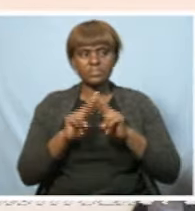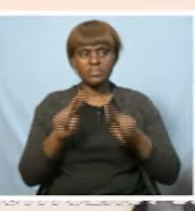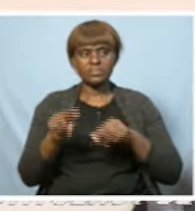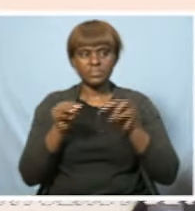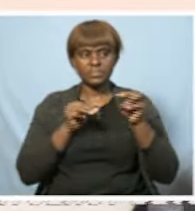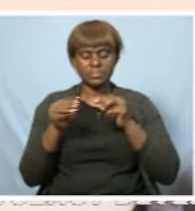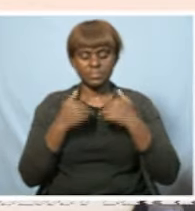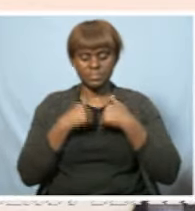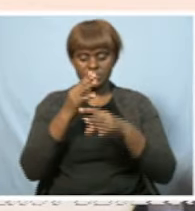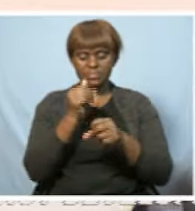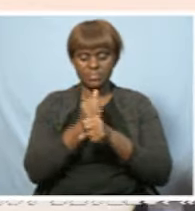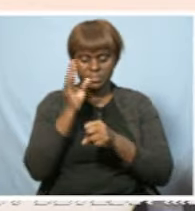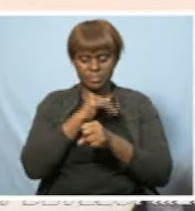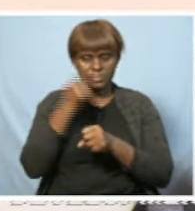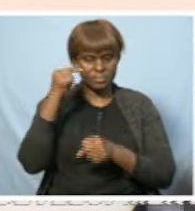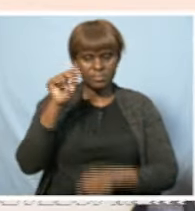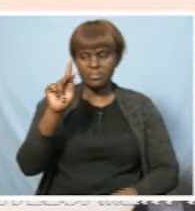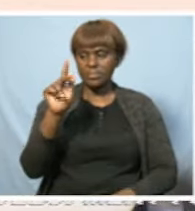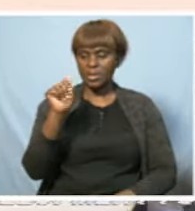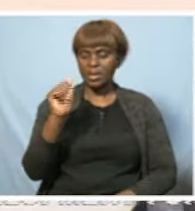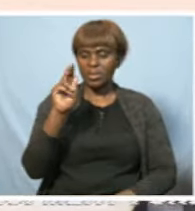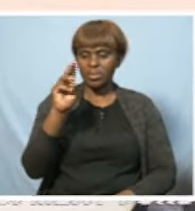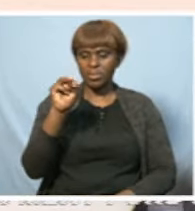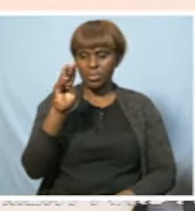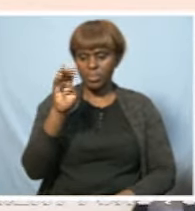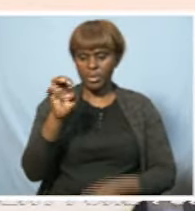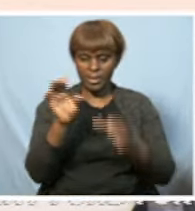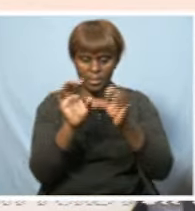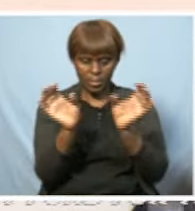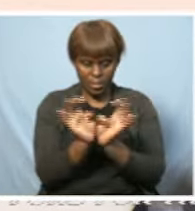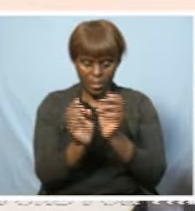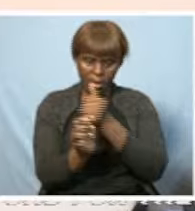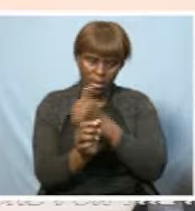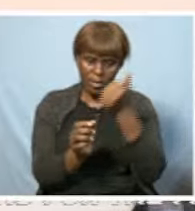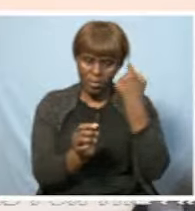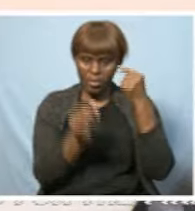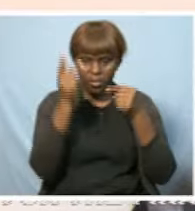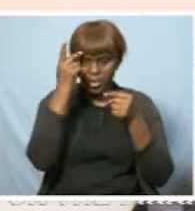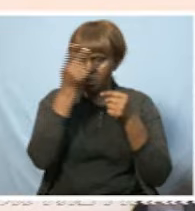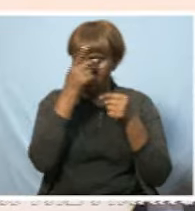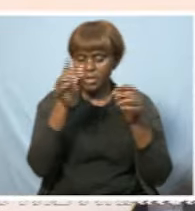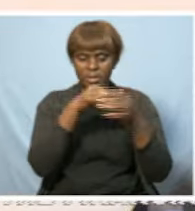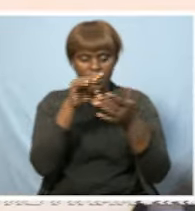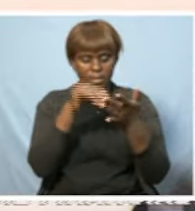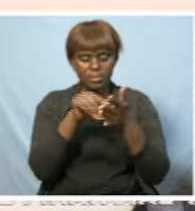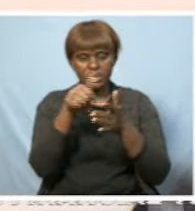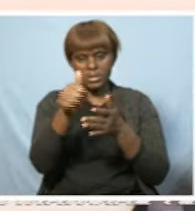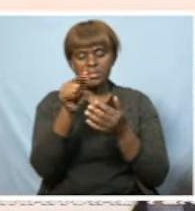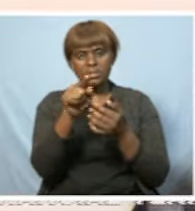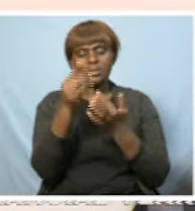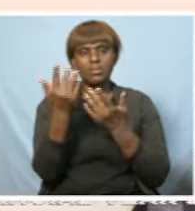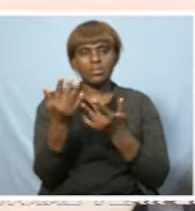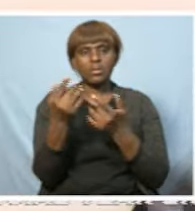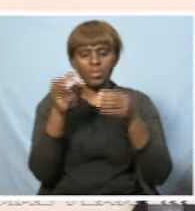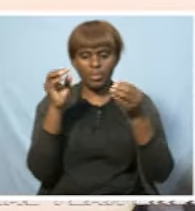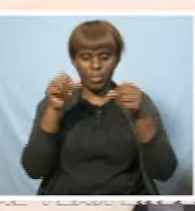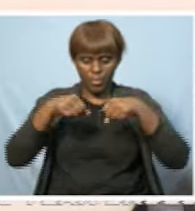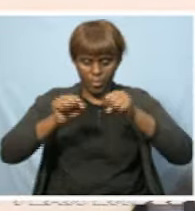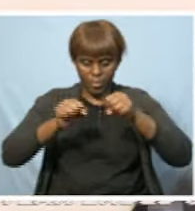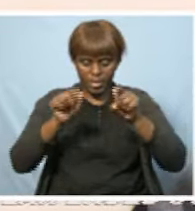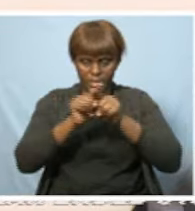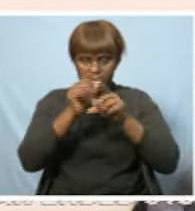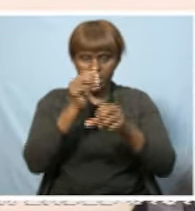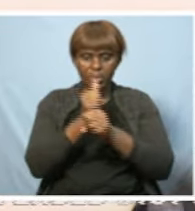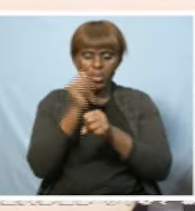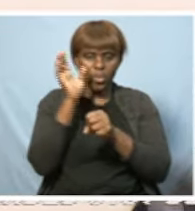received the ambulances for the ambulance for Kaumbwe constituency, while that for PETAUKE Central is being awaited. Motorbikes were also received